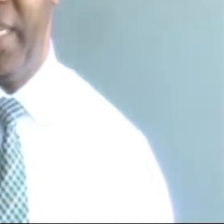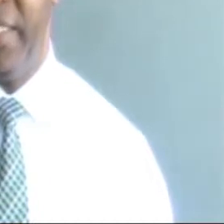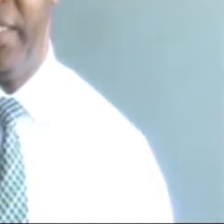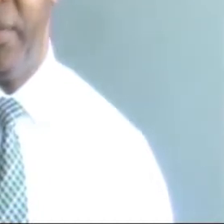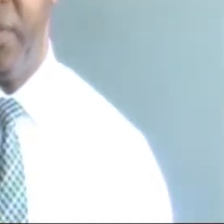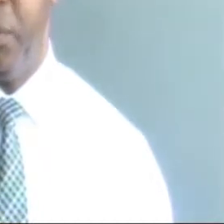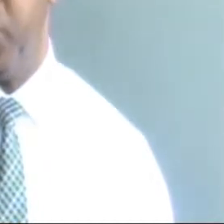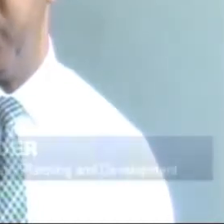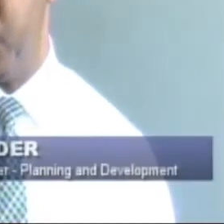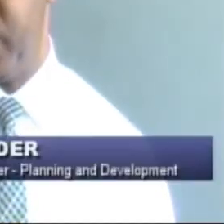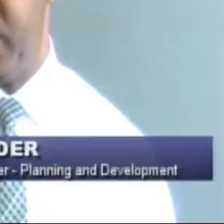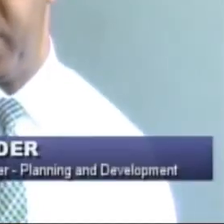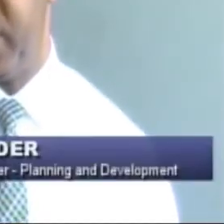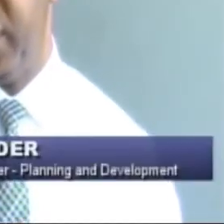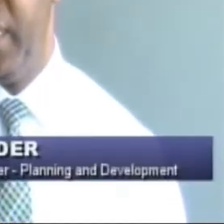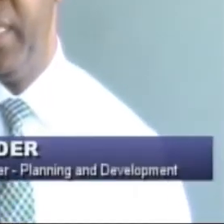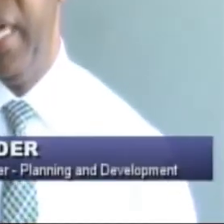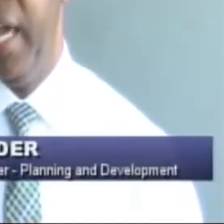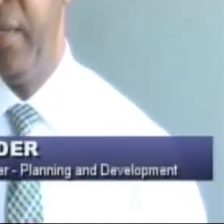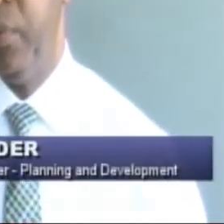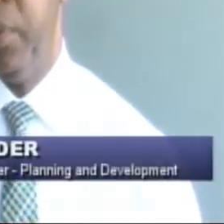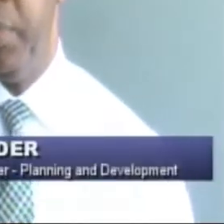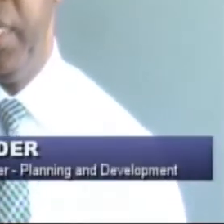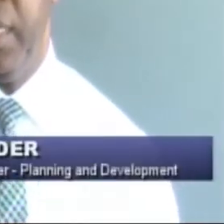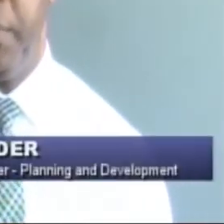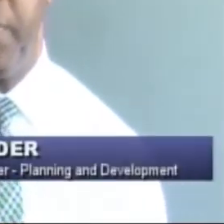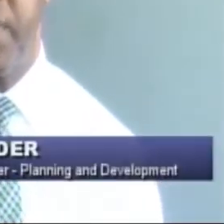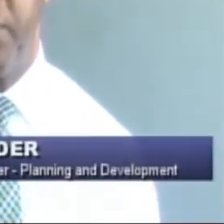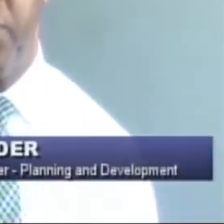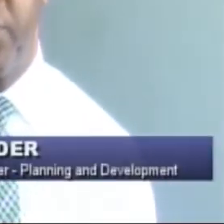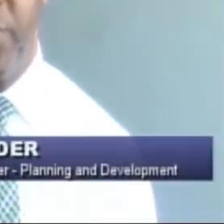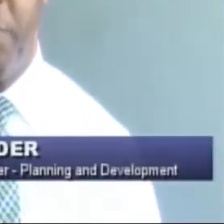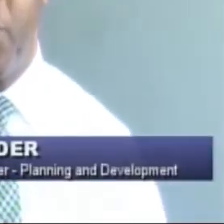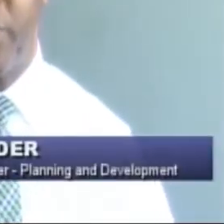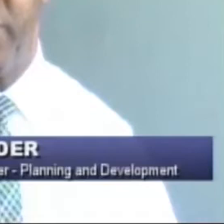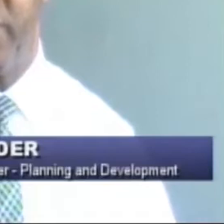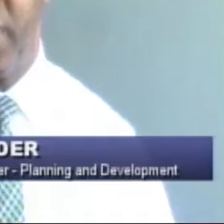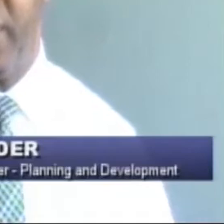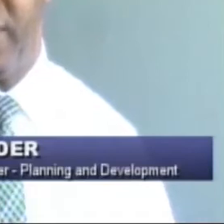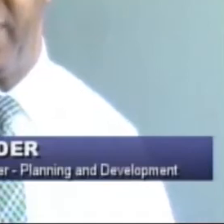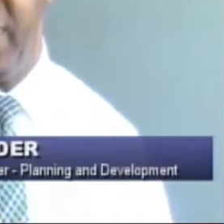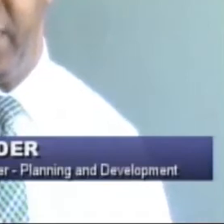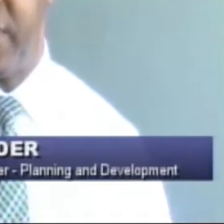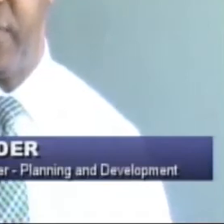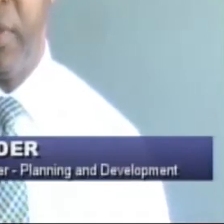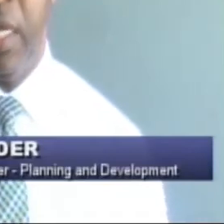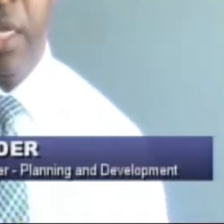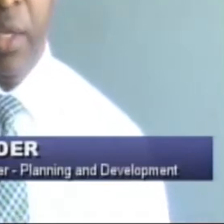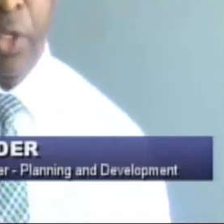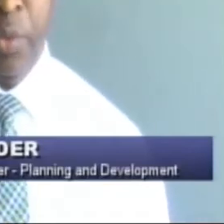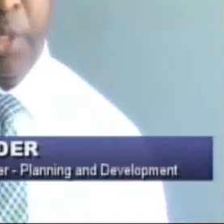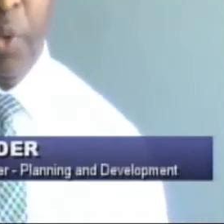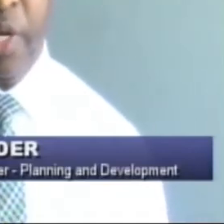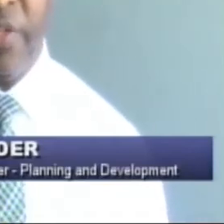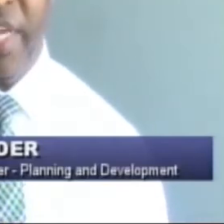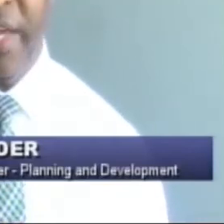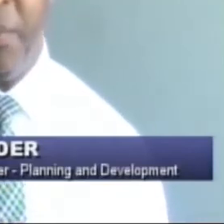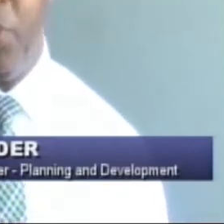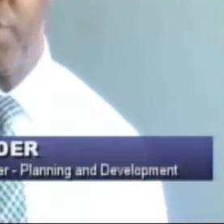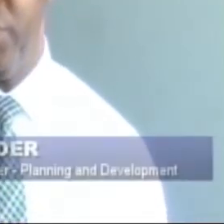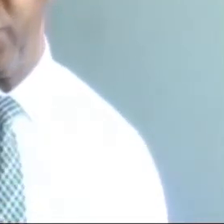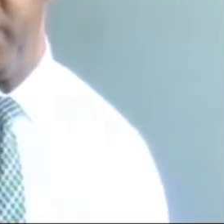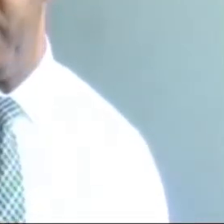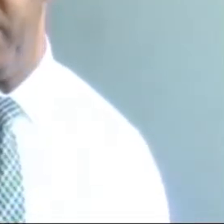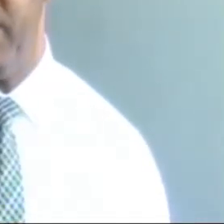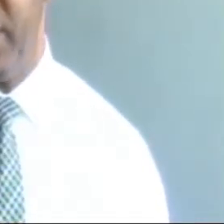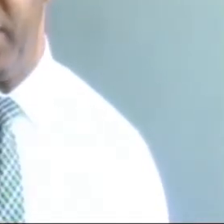planning and more resources that would be applicable to the modern child's needs. You will be aware that